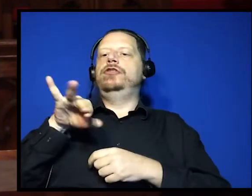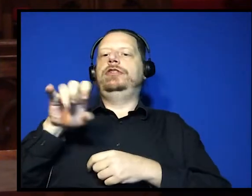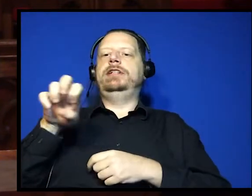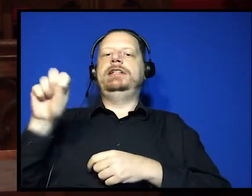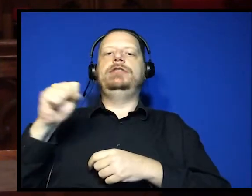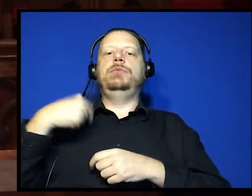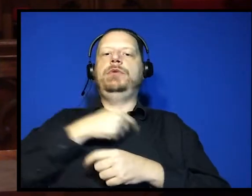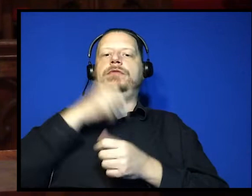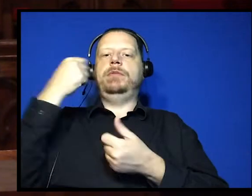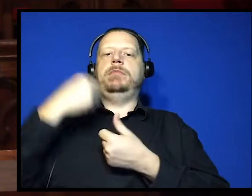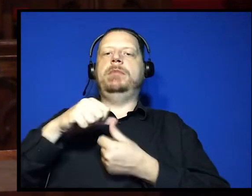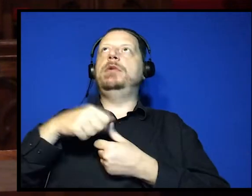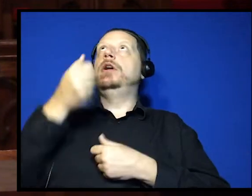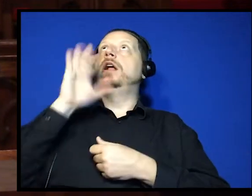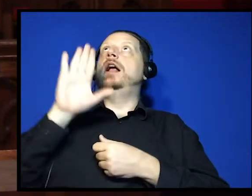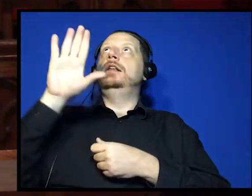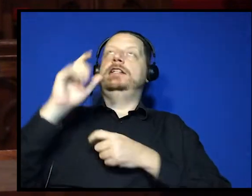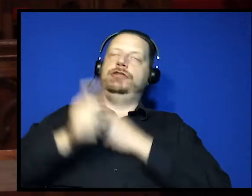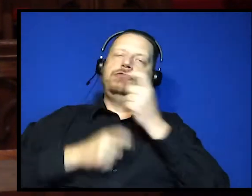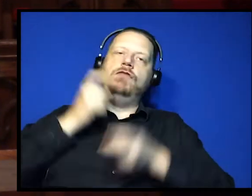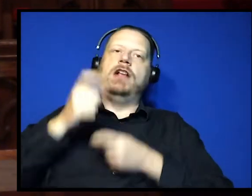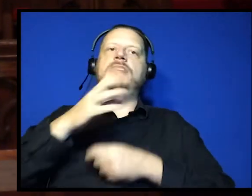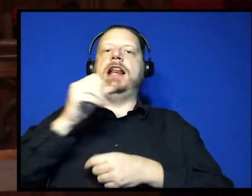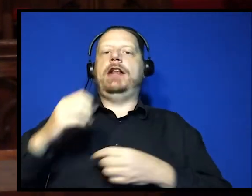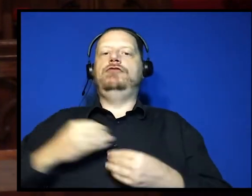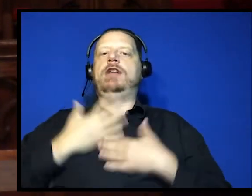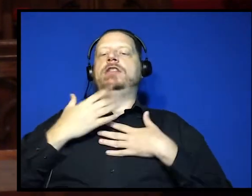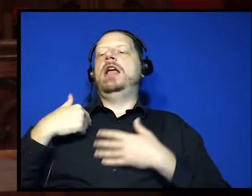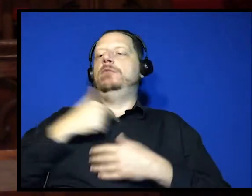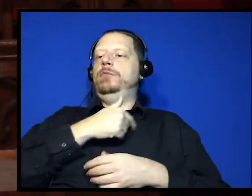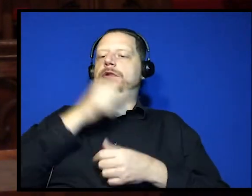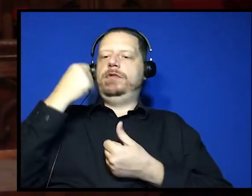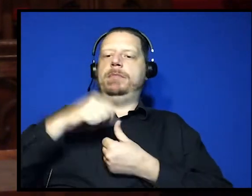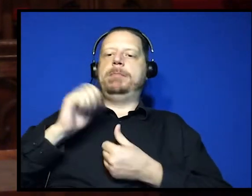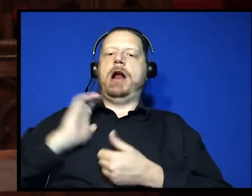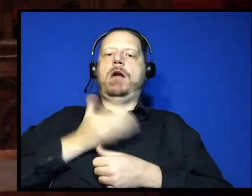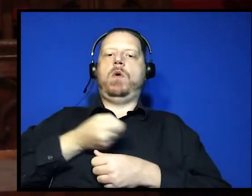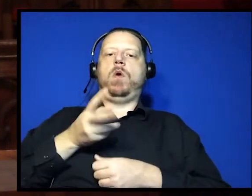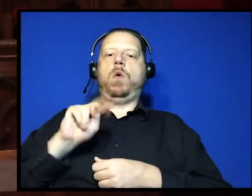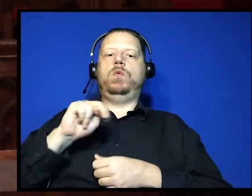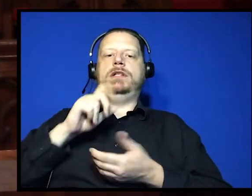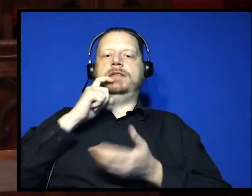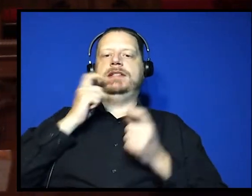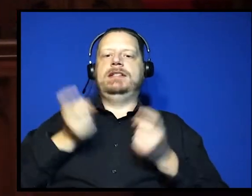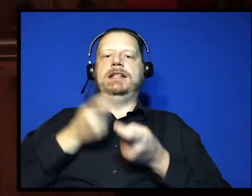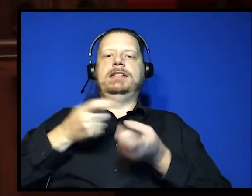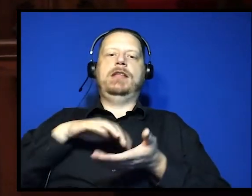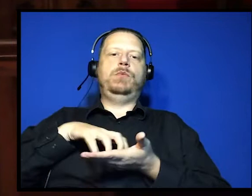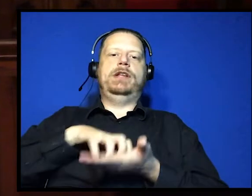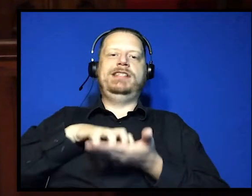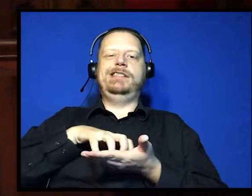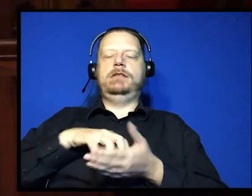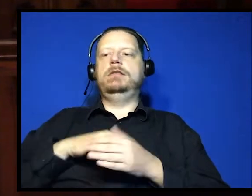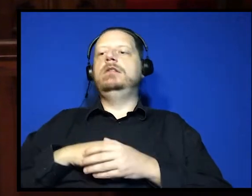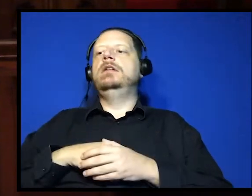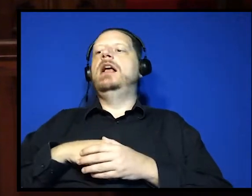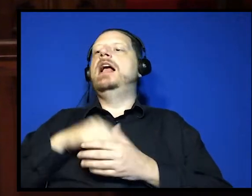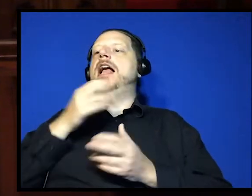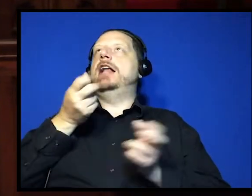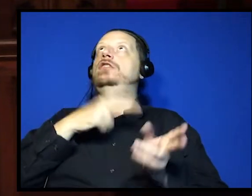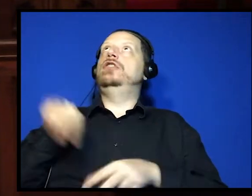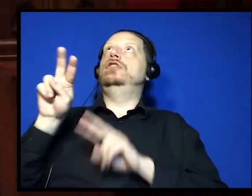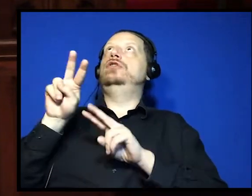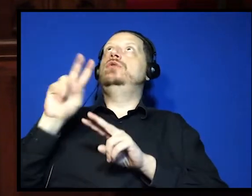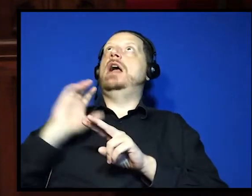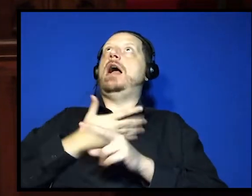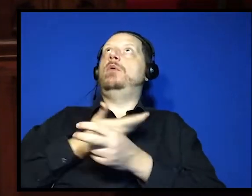of God's generosity and grace. Let us also be mindful of our own sins and shortcomings and turn